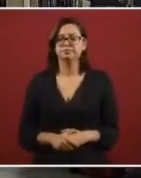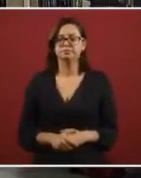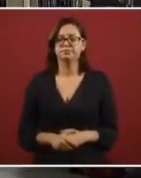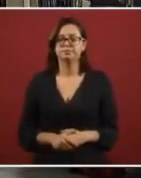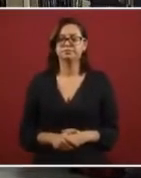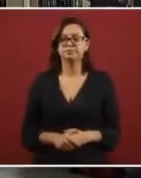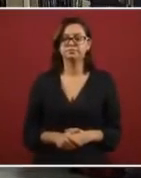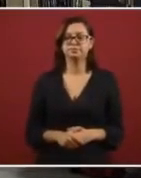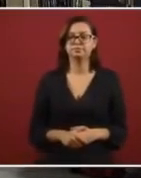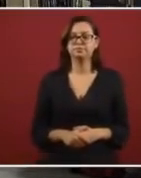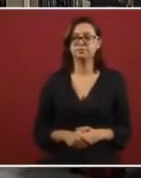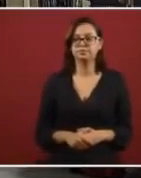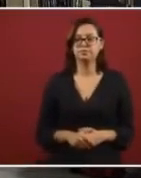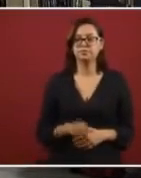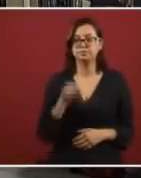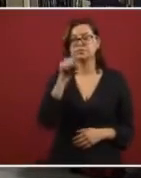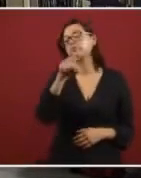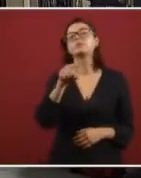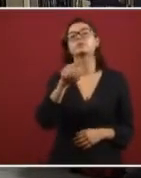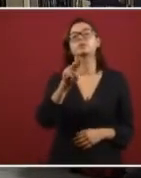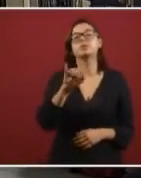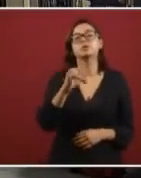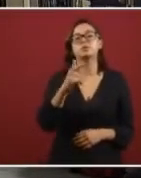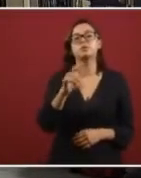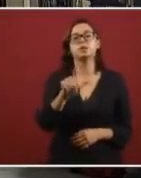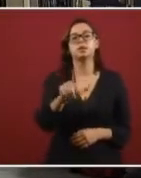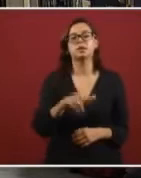It's very good. Miguel.